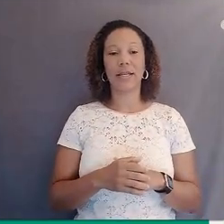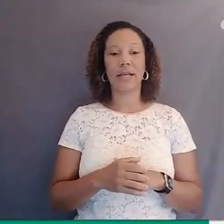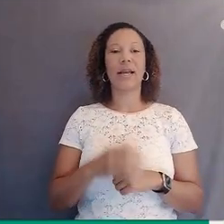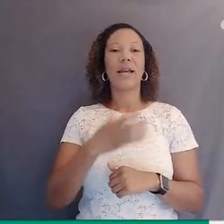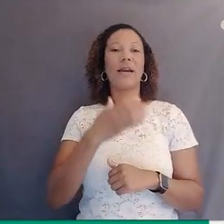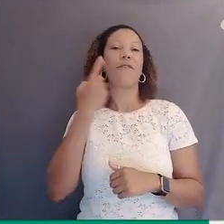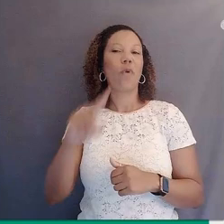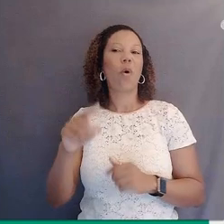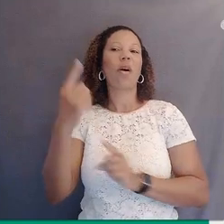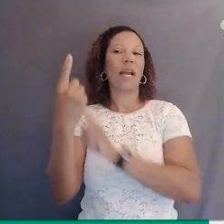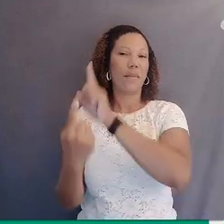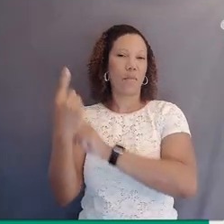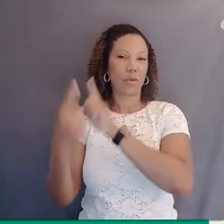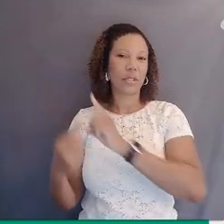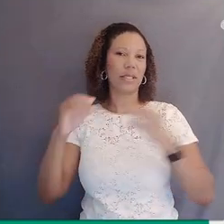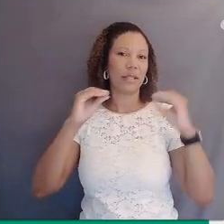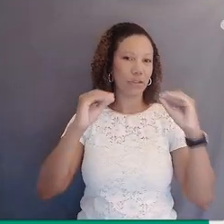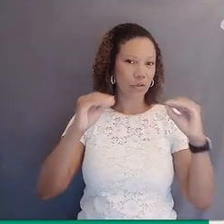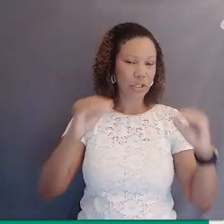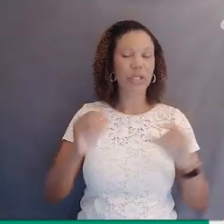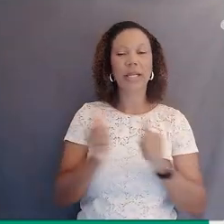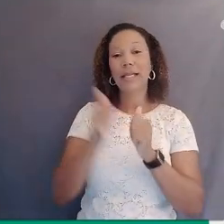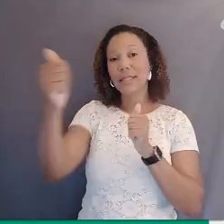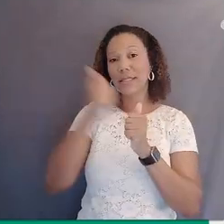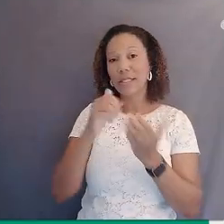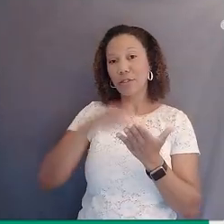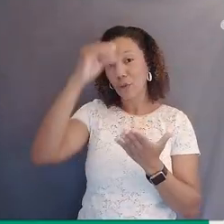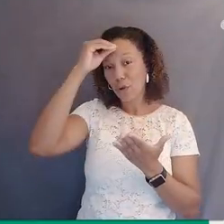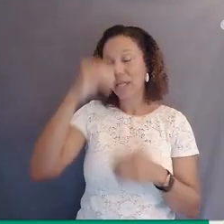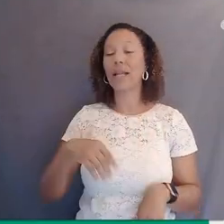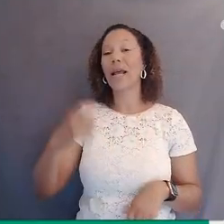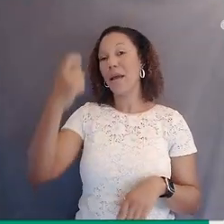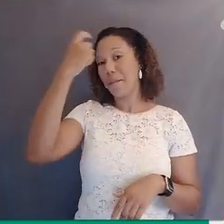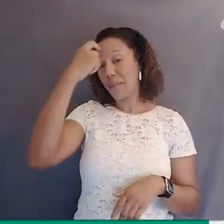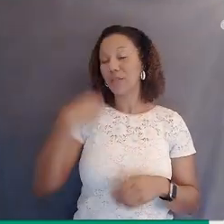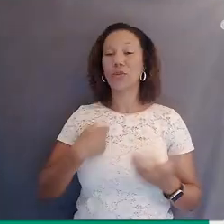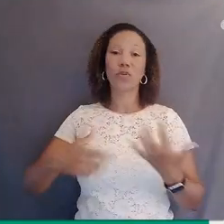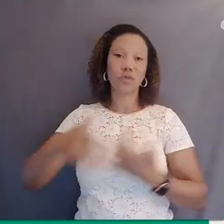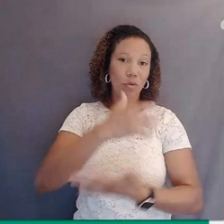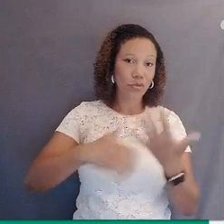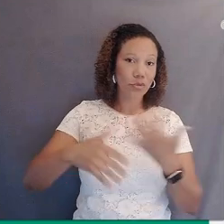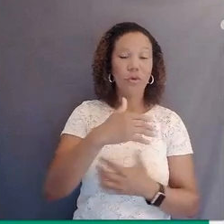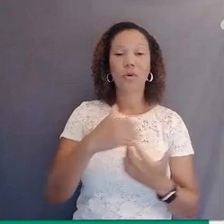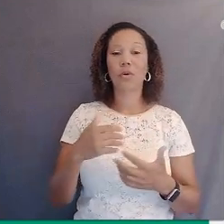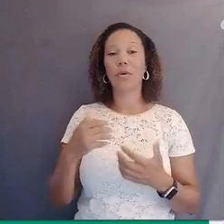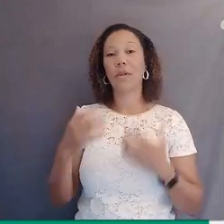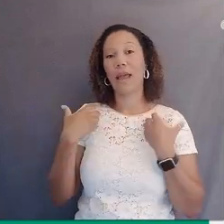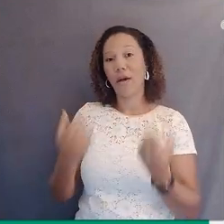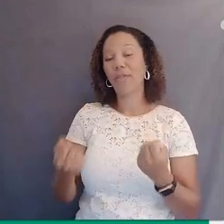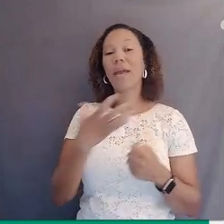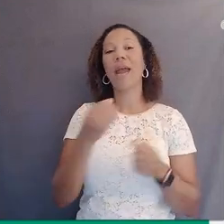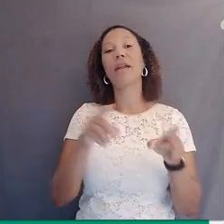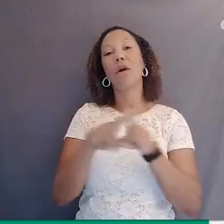in-person instruction, distance learning, learning loss, mental, social, and emotional health, and then also student engagement and